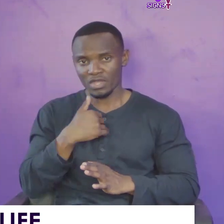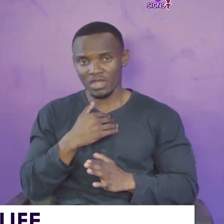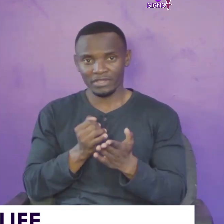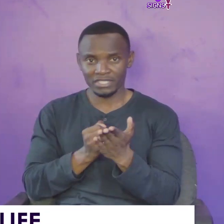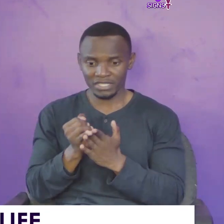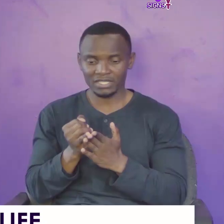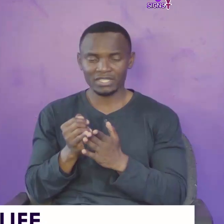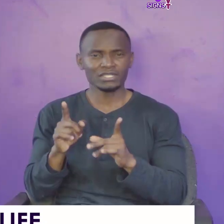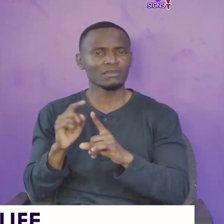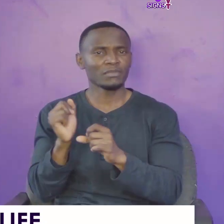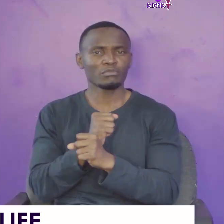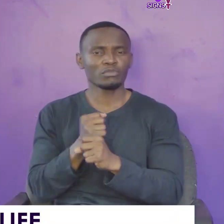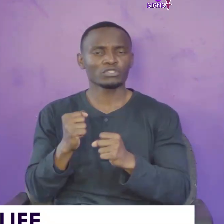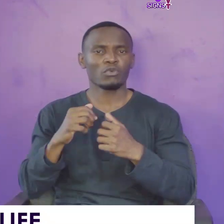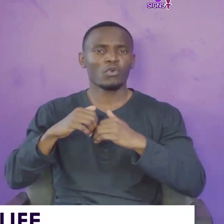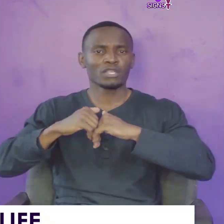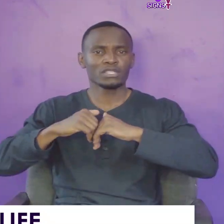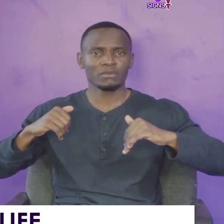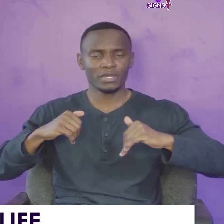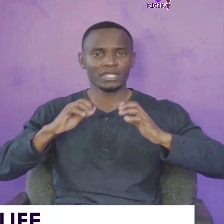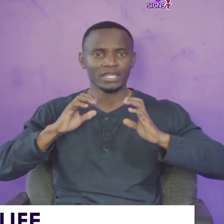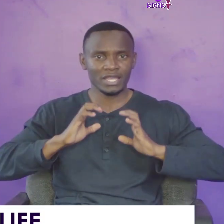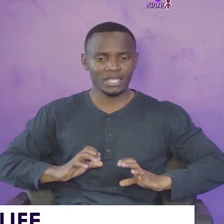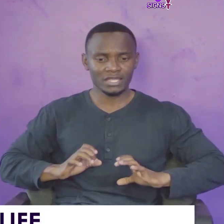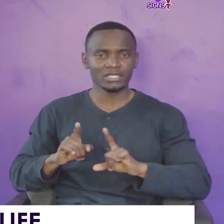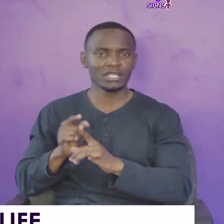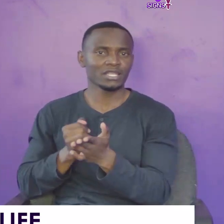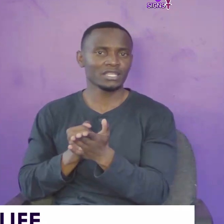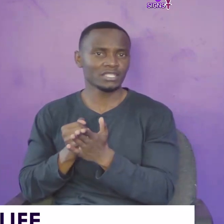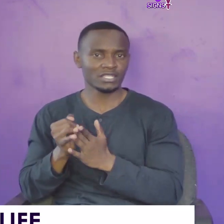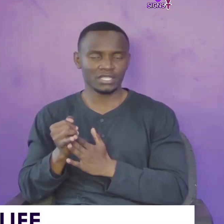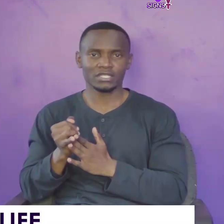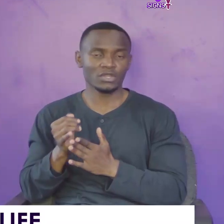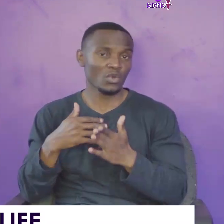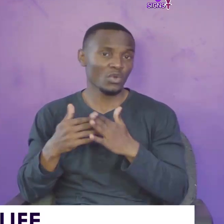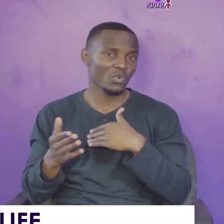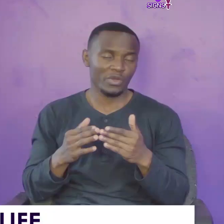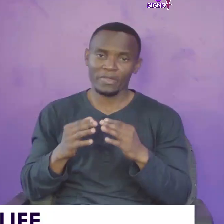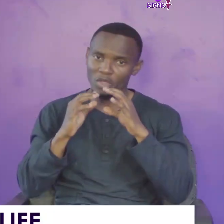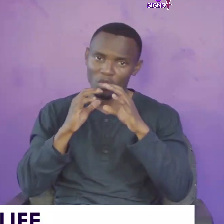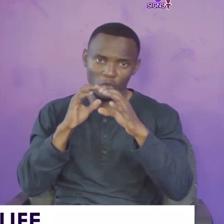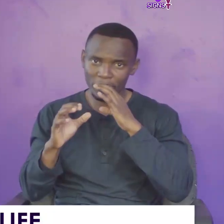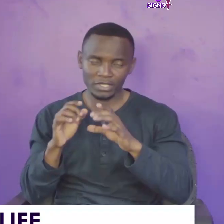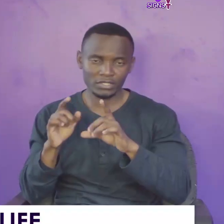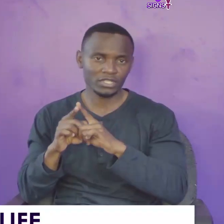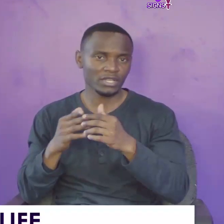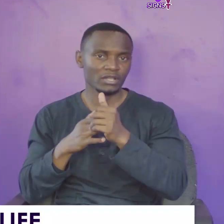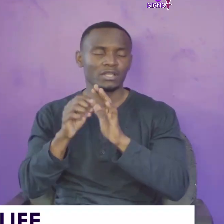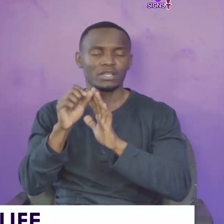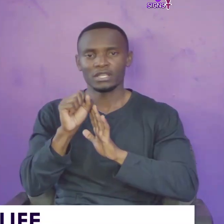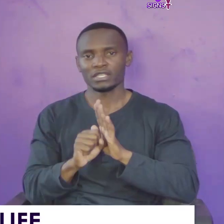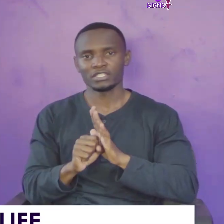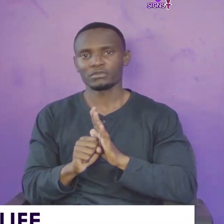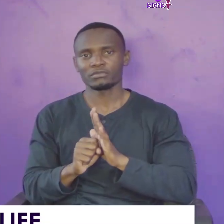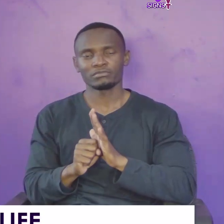cannot separate ethics and integrity from any area, Okay. be it communication or leadership, like we had just